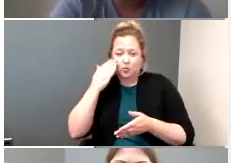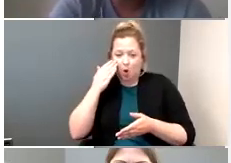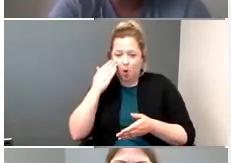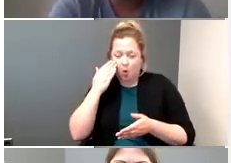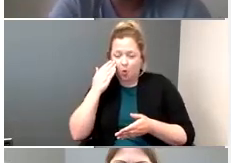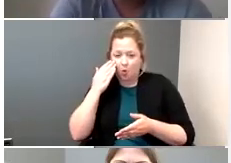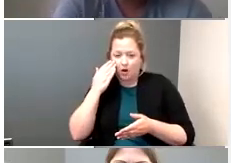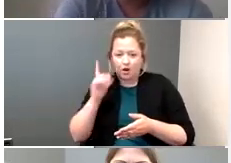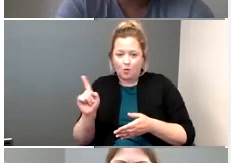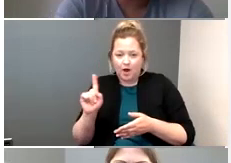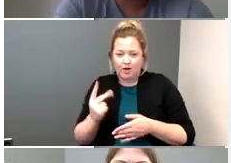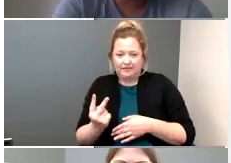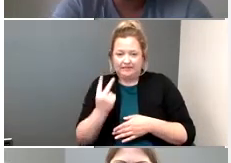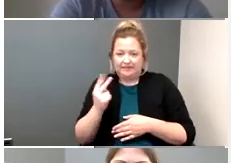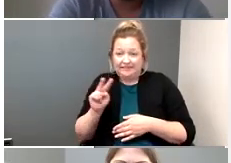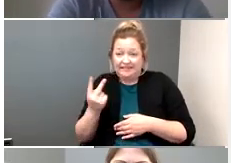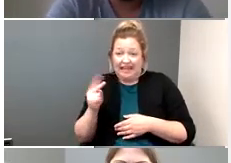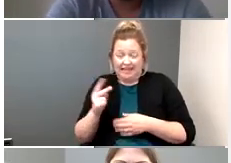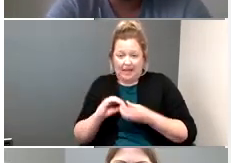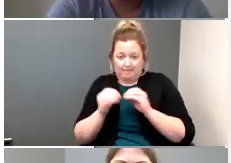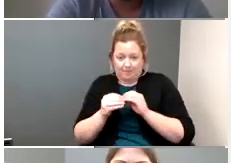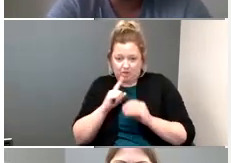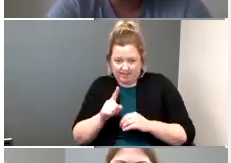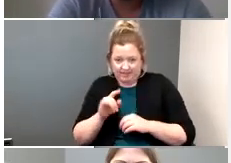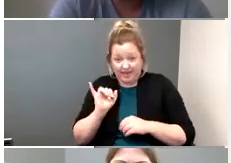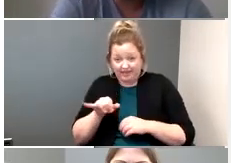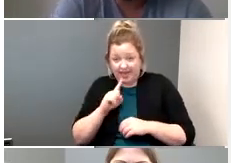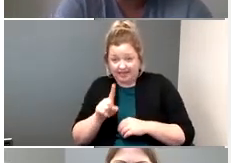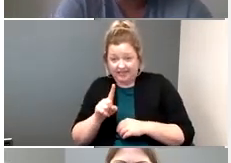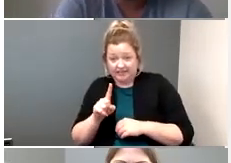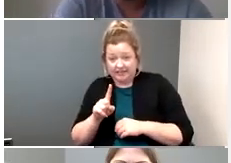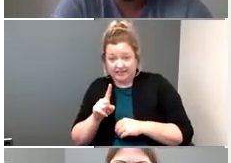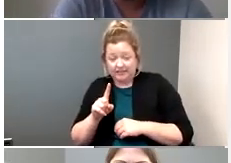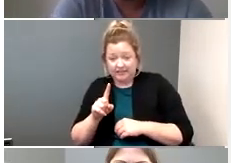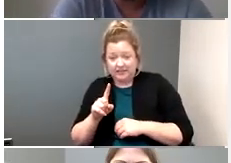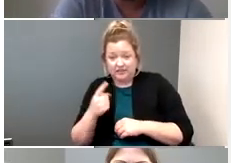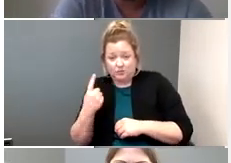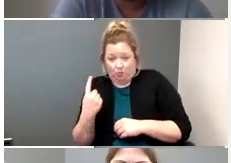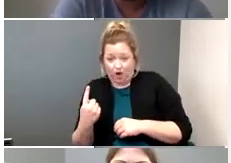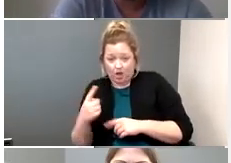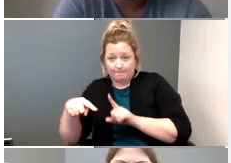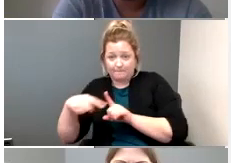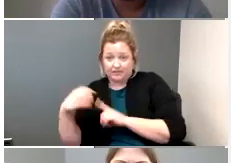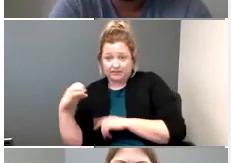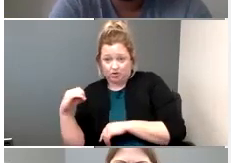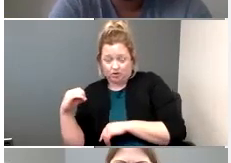1 plus f of 0, but that is going to be